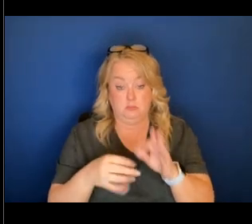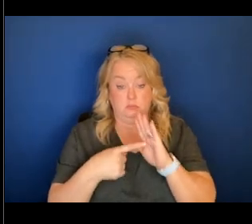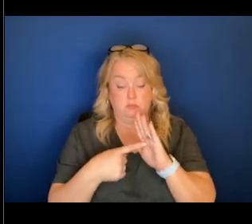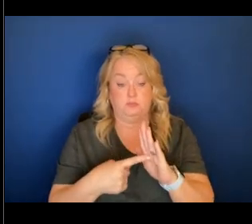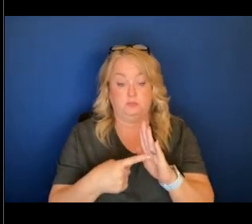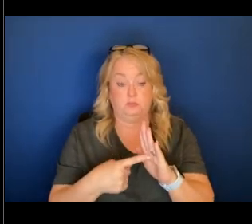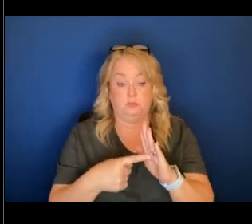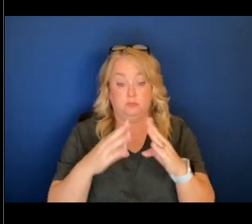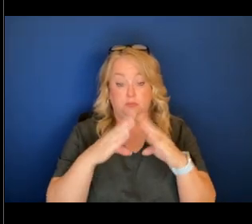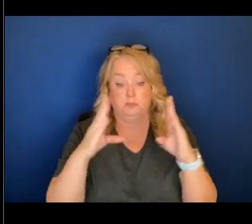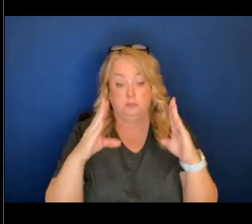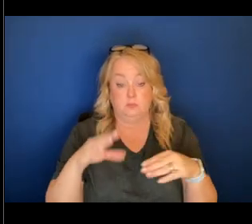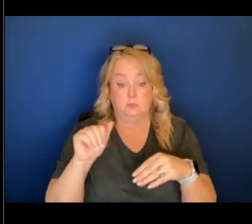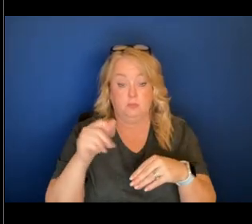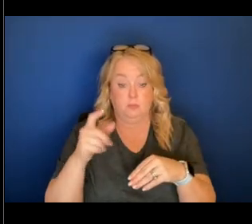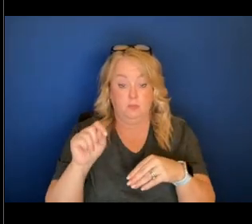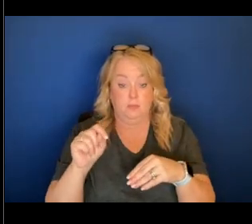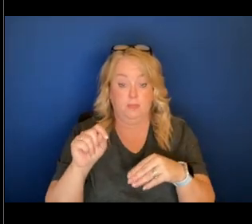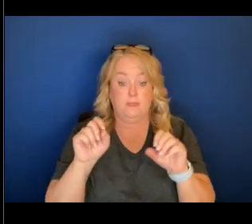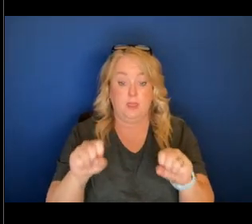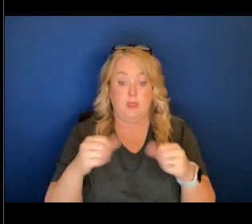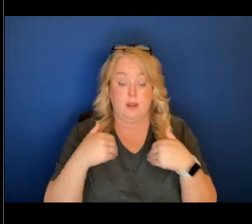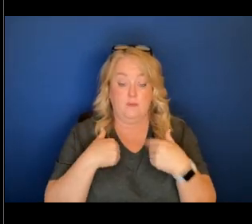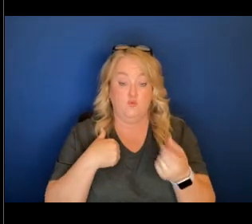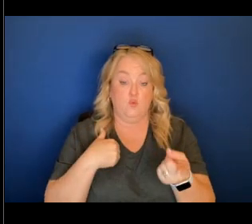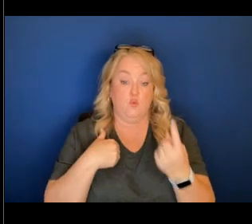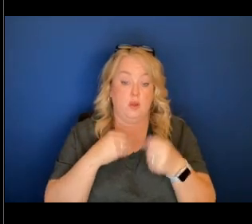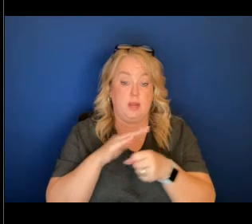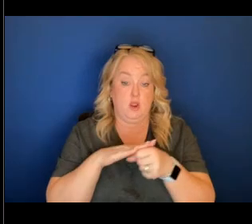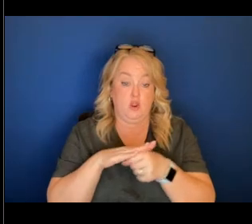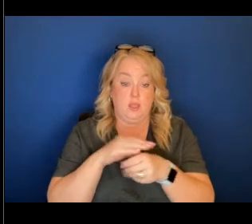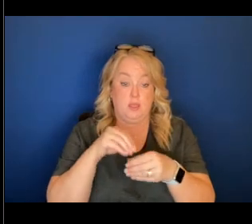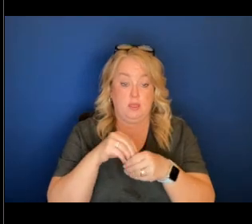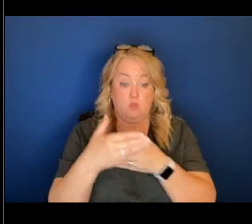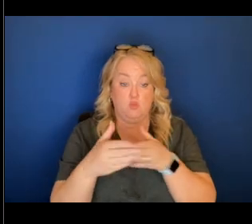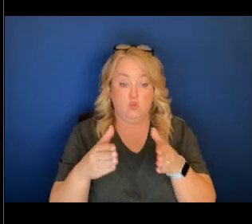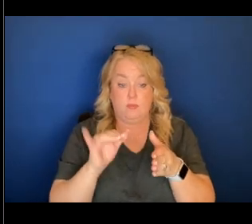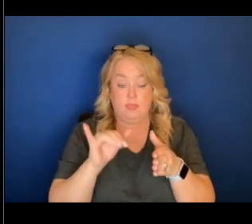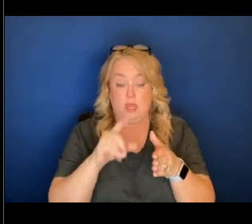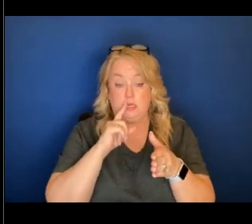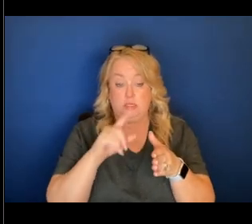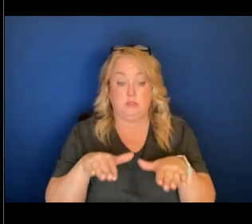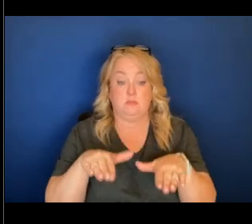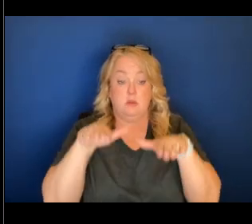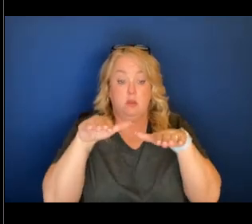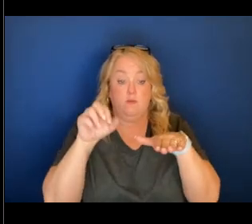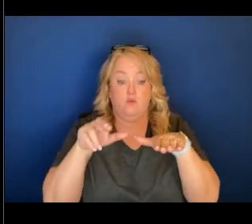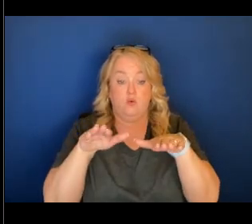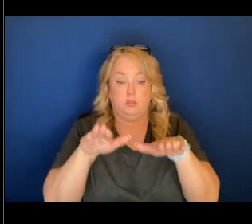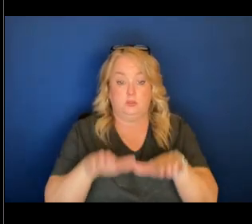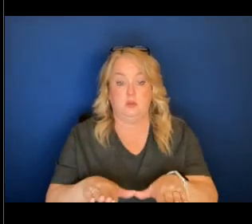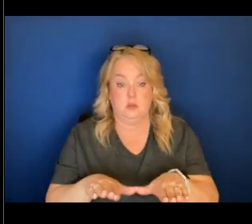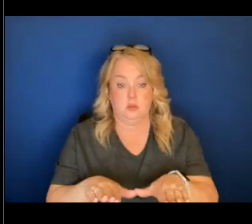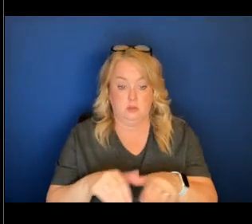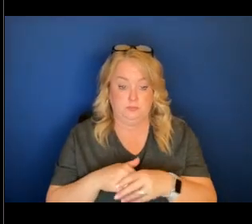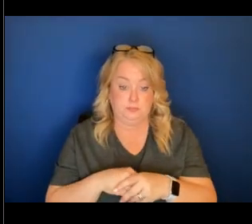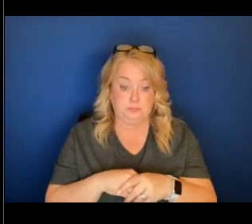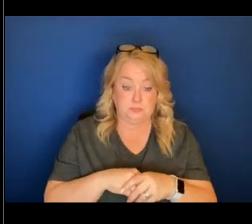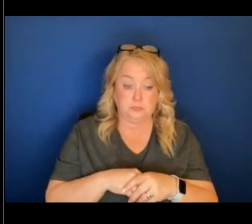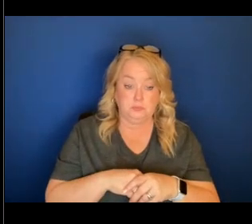that a dwelling may have one area within a room that is either raised or